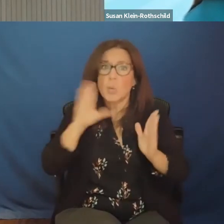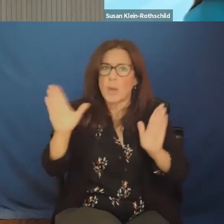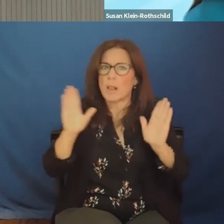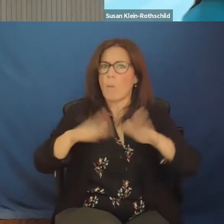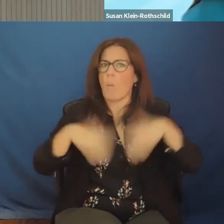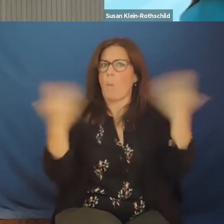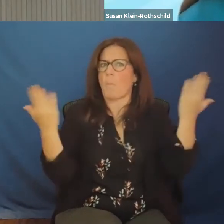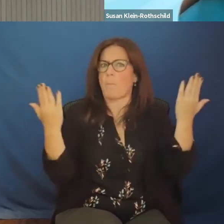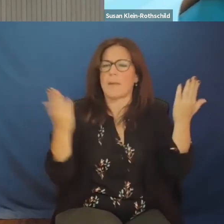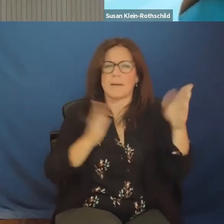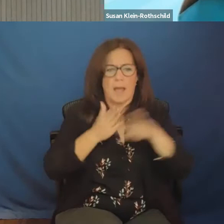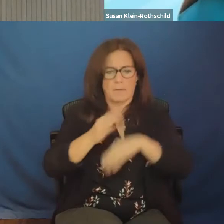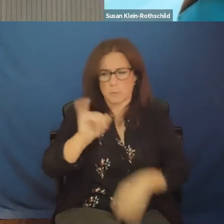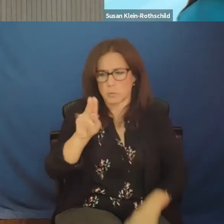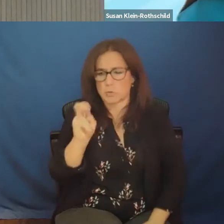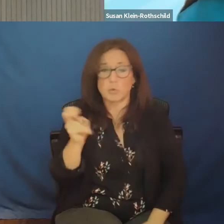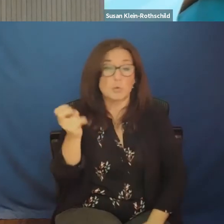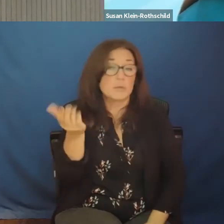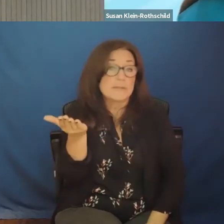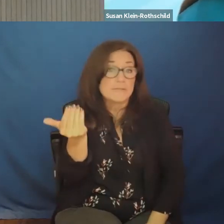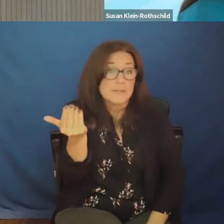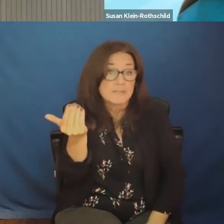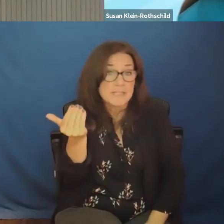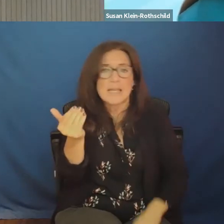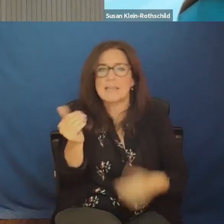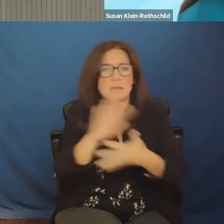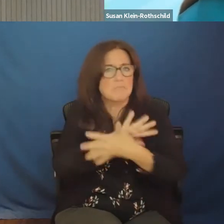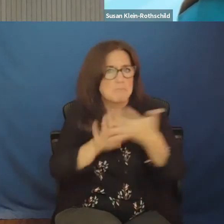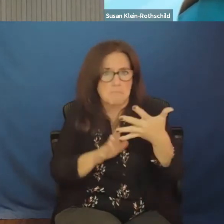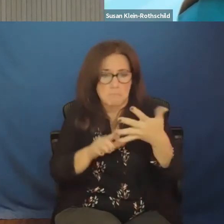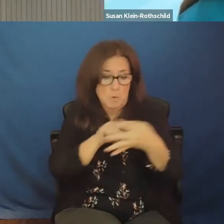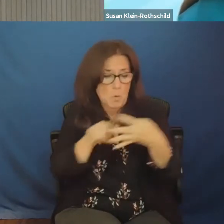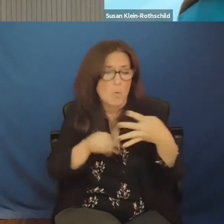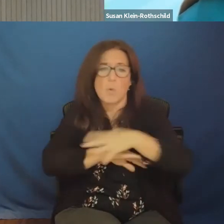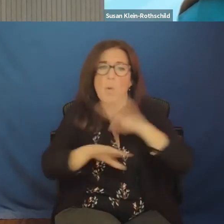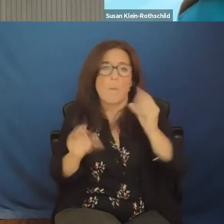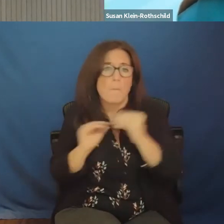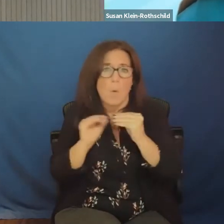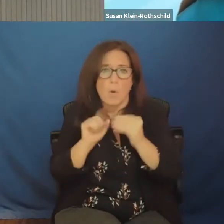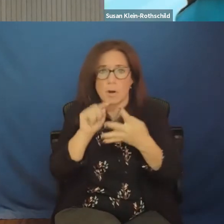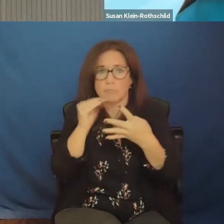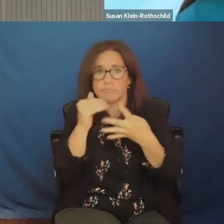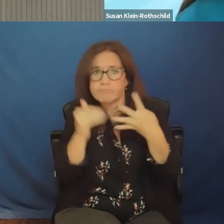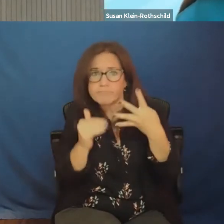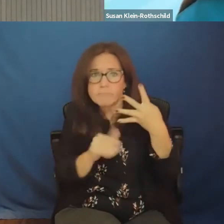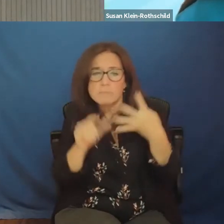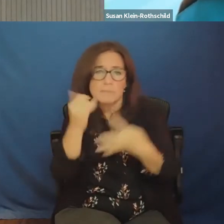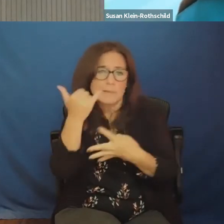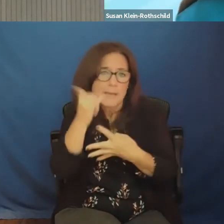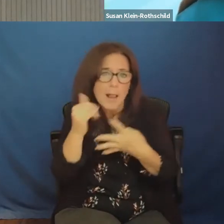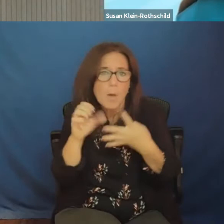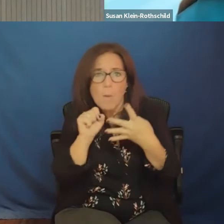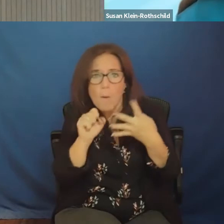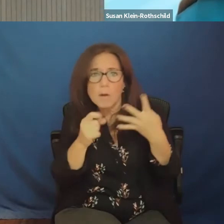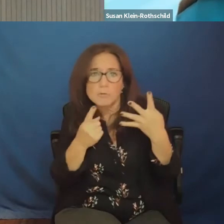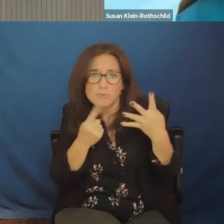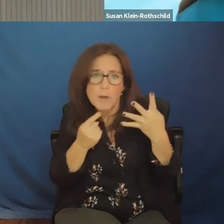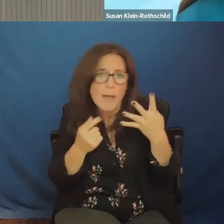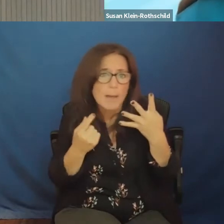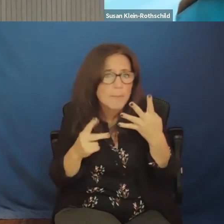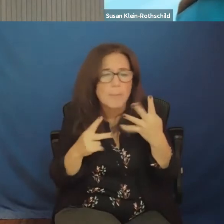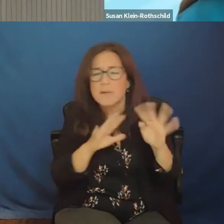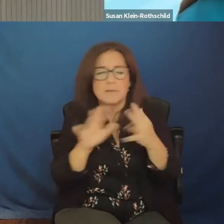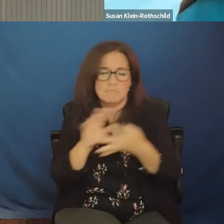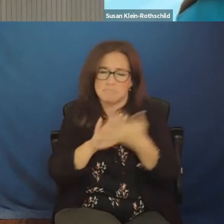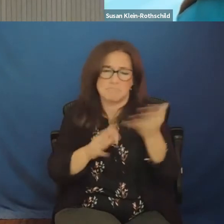rumor? That is something that's predicted. It's not yet determined for sure. It's based upon the status of COVID cases